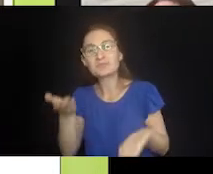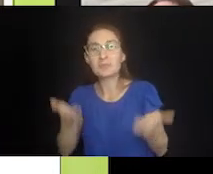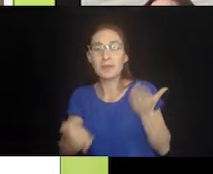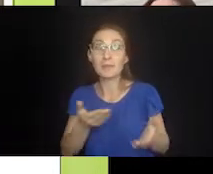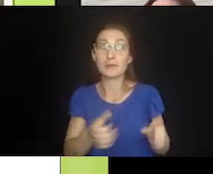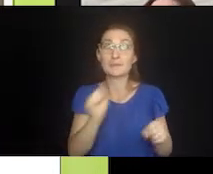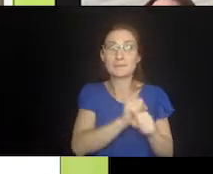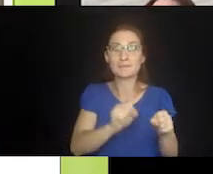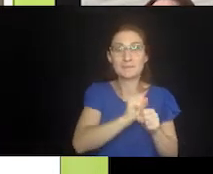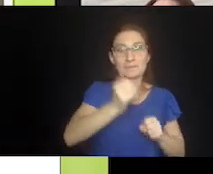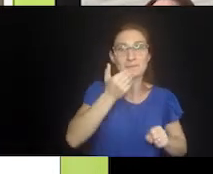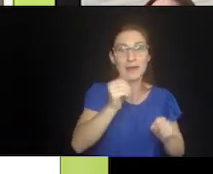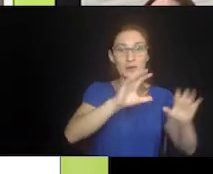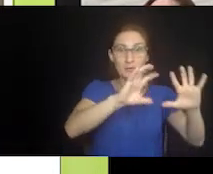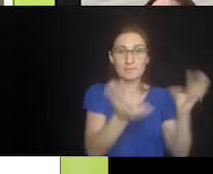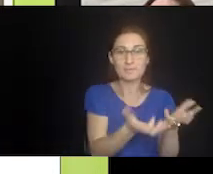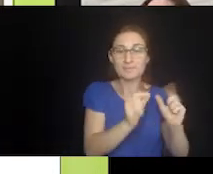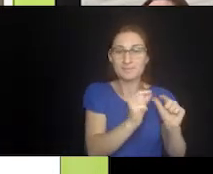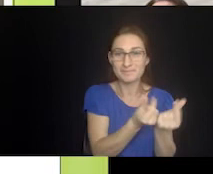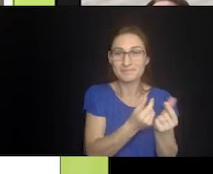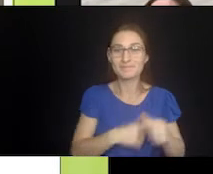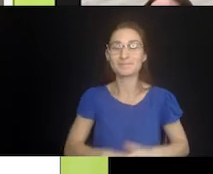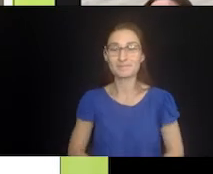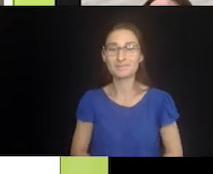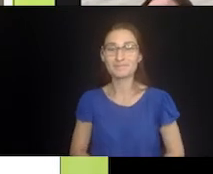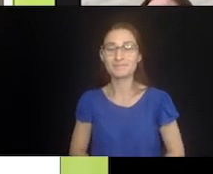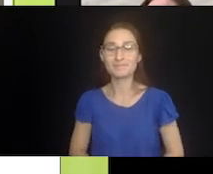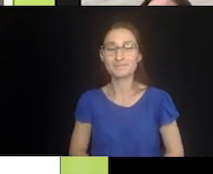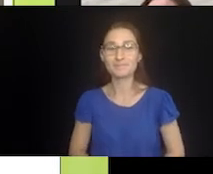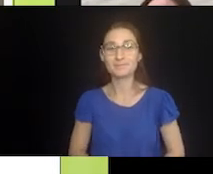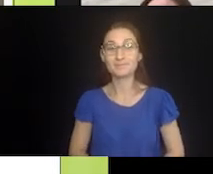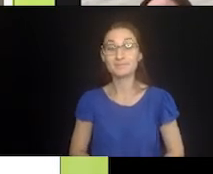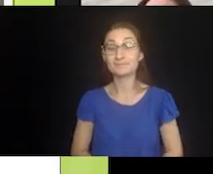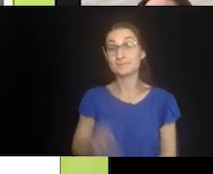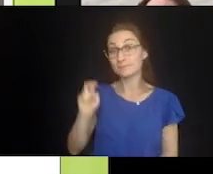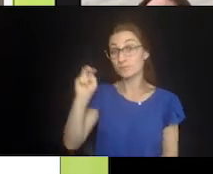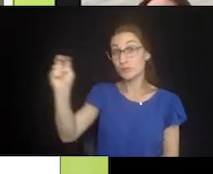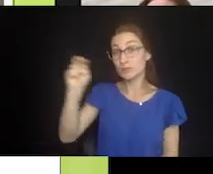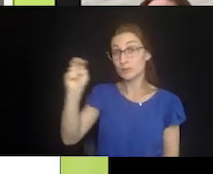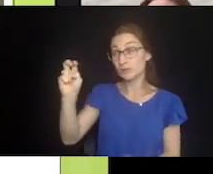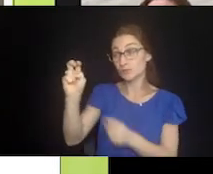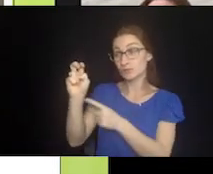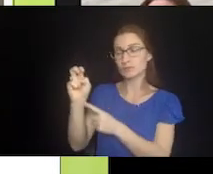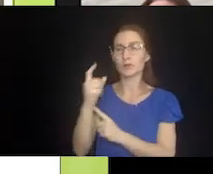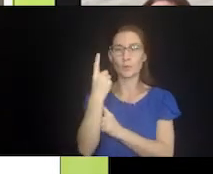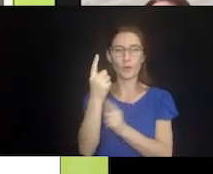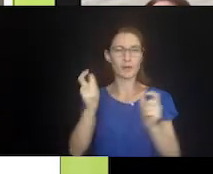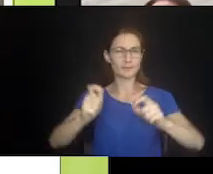yourself. So transportation is definitely one